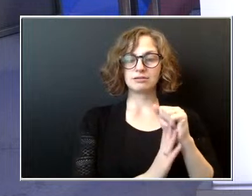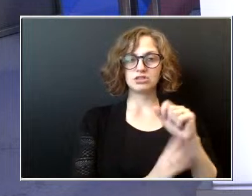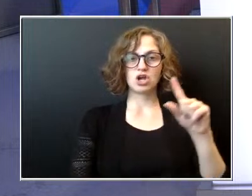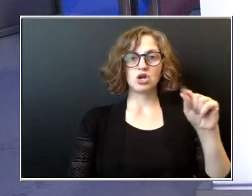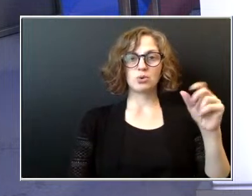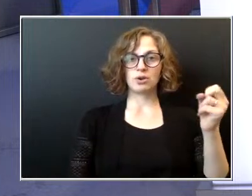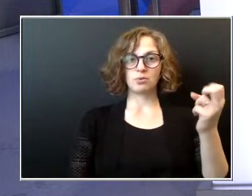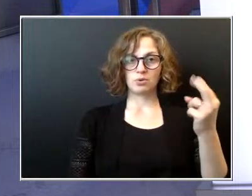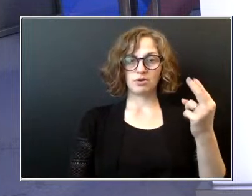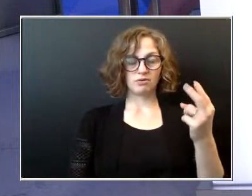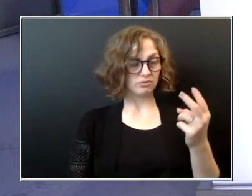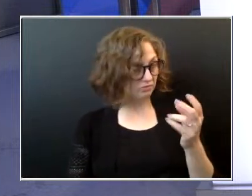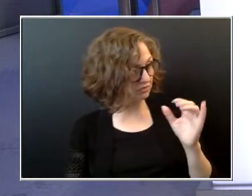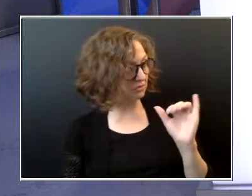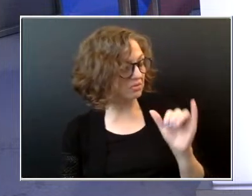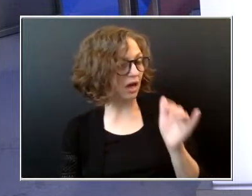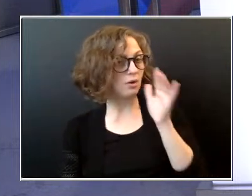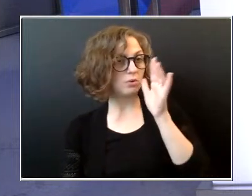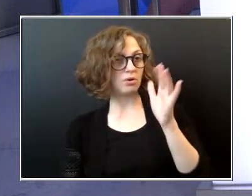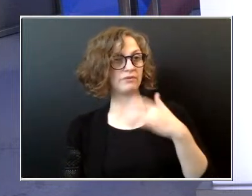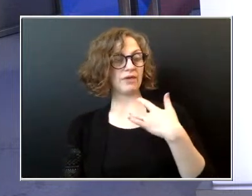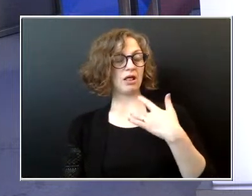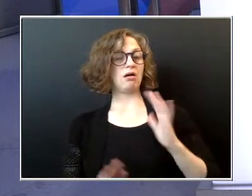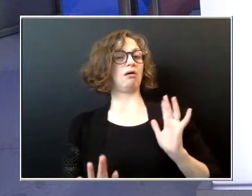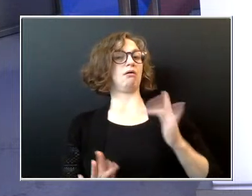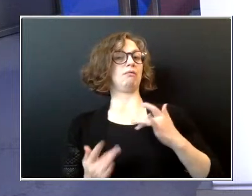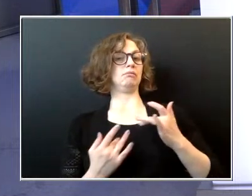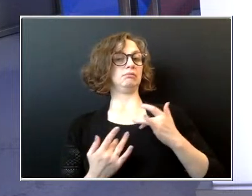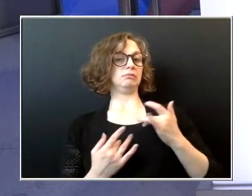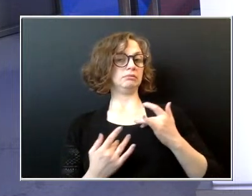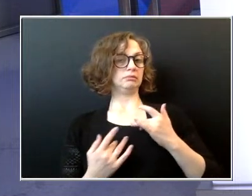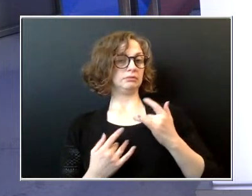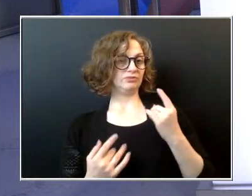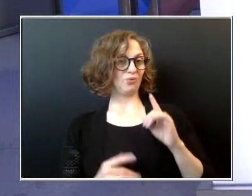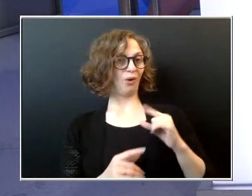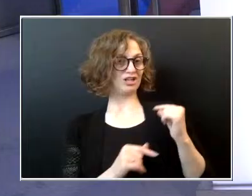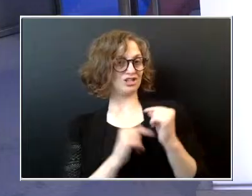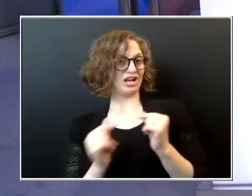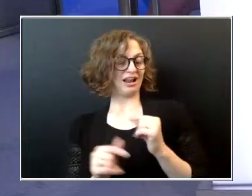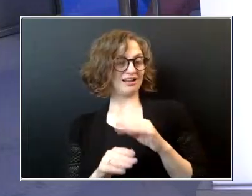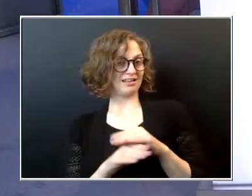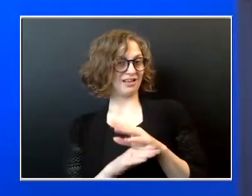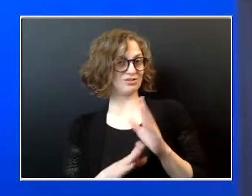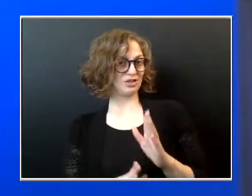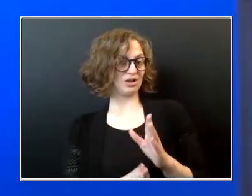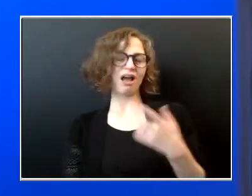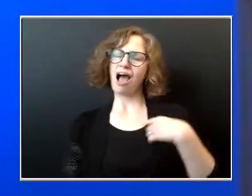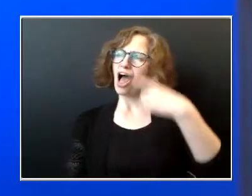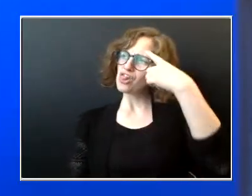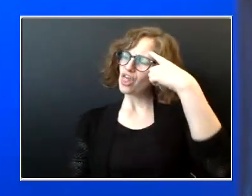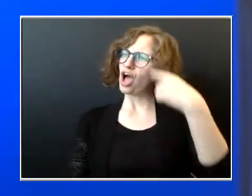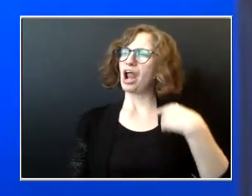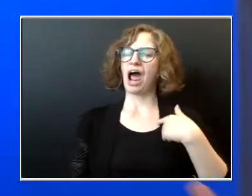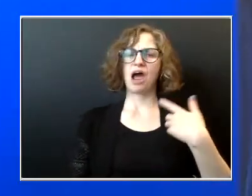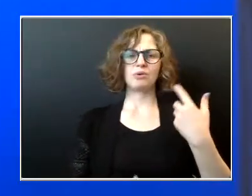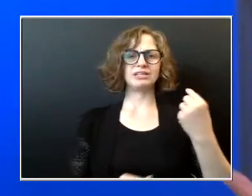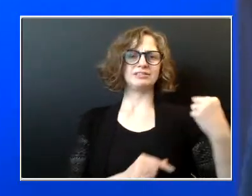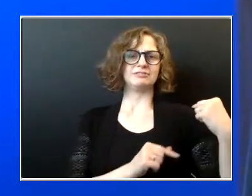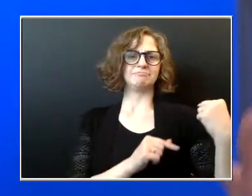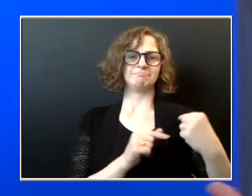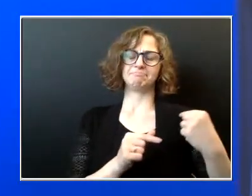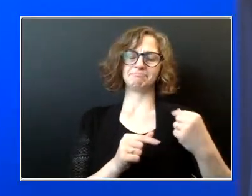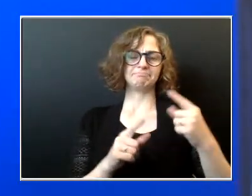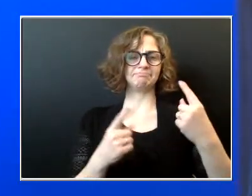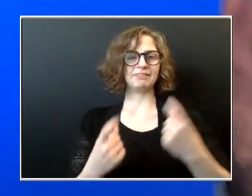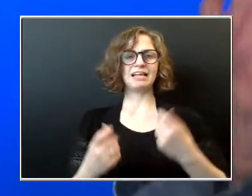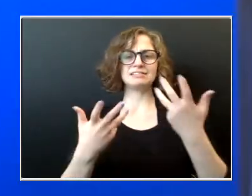bells for, I think, our genetic counseling. Like, okay, what's the funny gene? I thought I was one and done. Yes. I really did. I